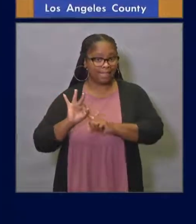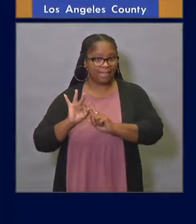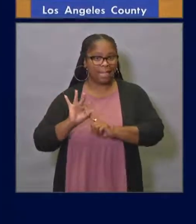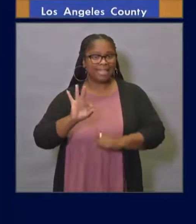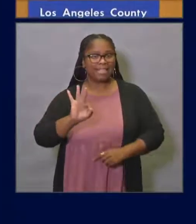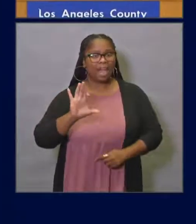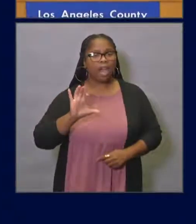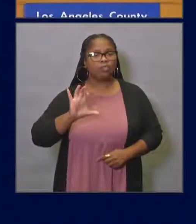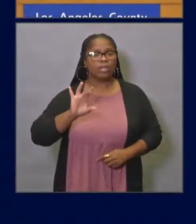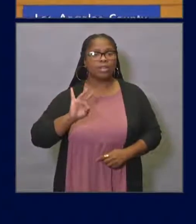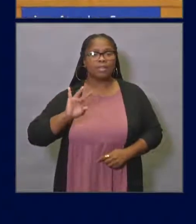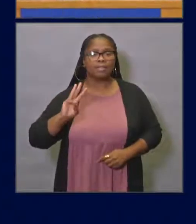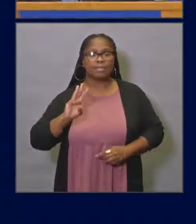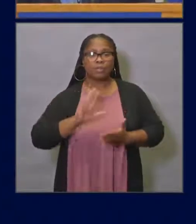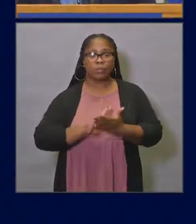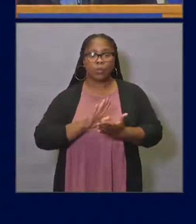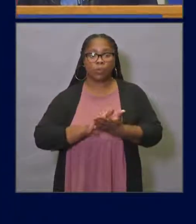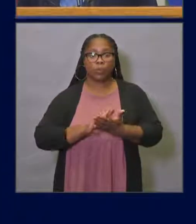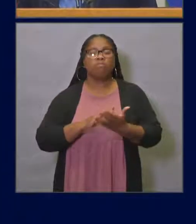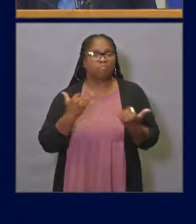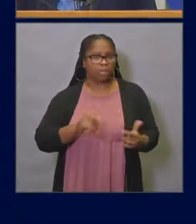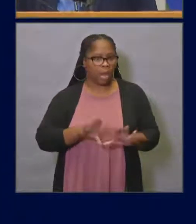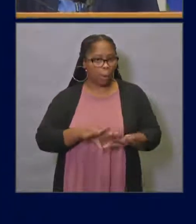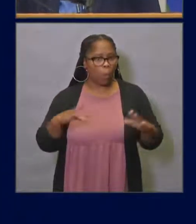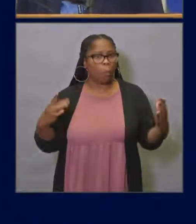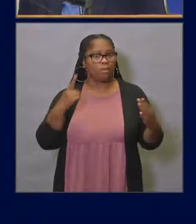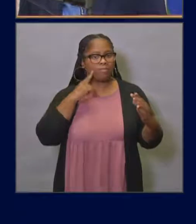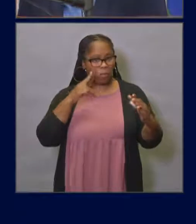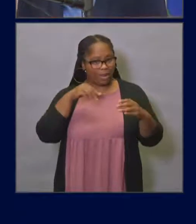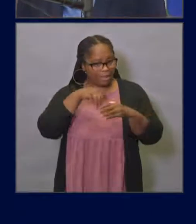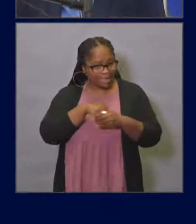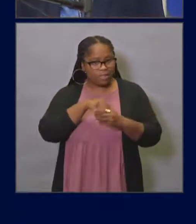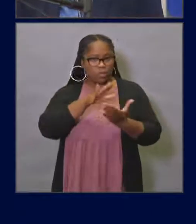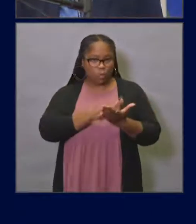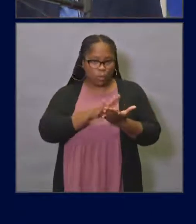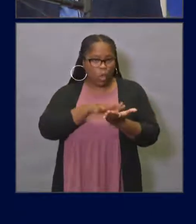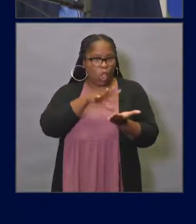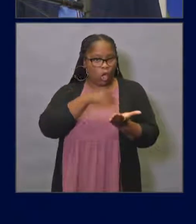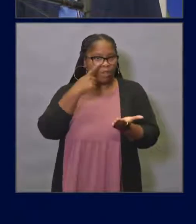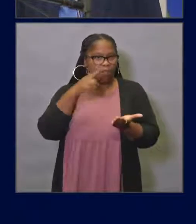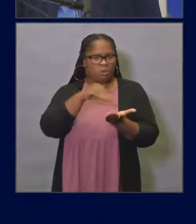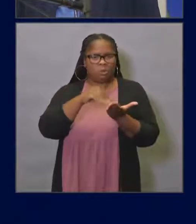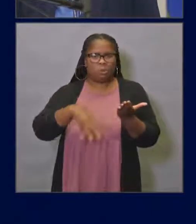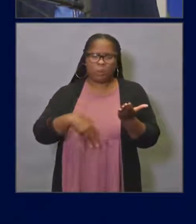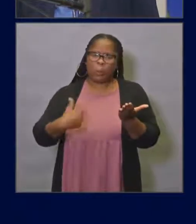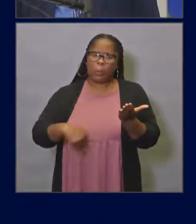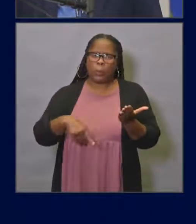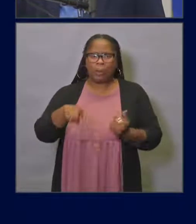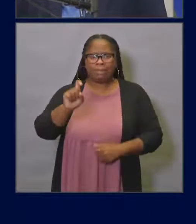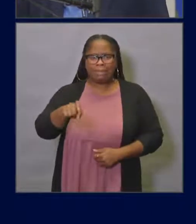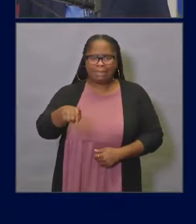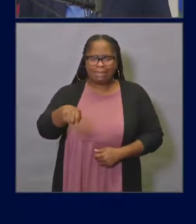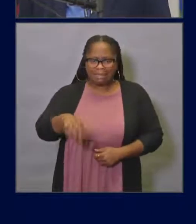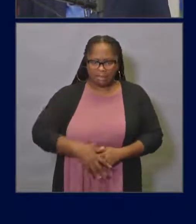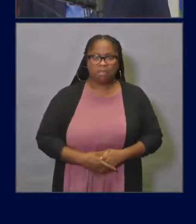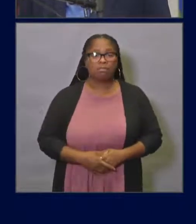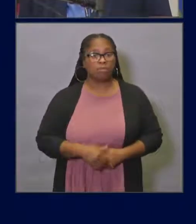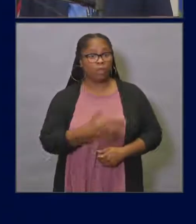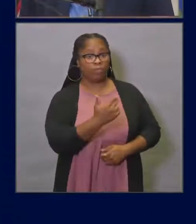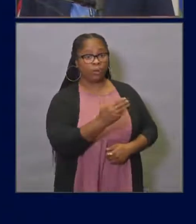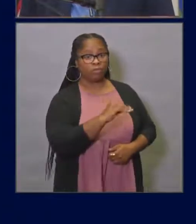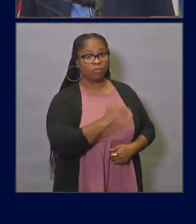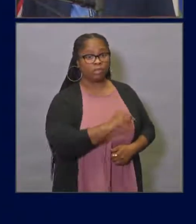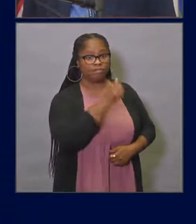986 schools have reopened for on-site learning for high-needs students. 13% of these schools are private